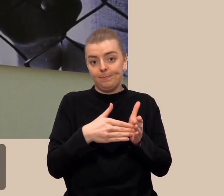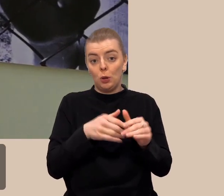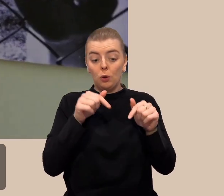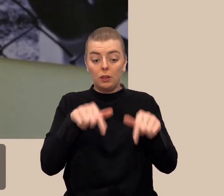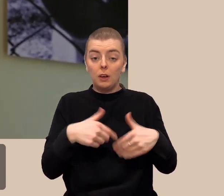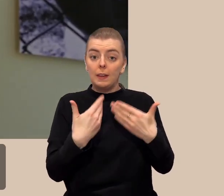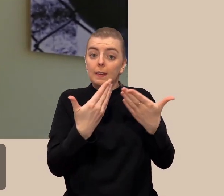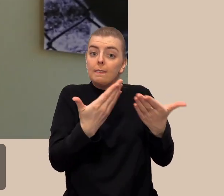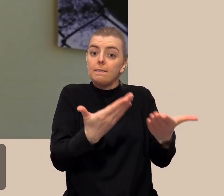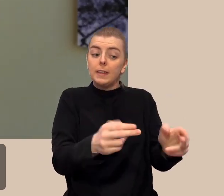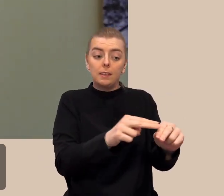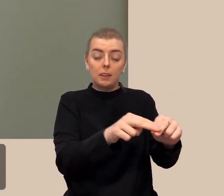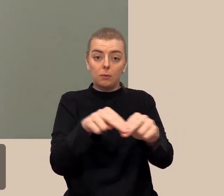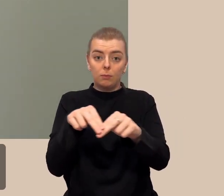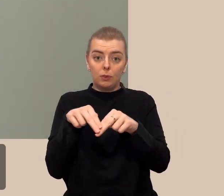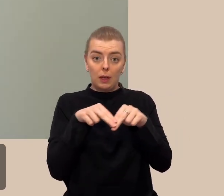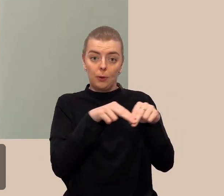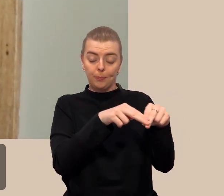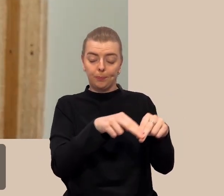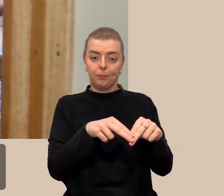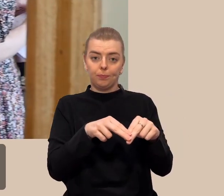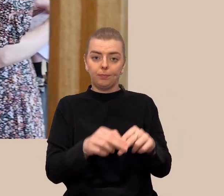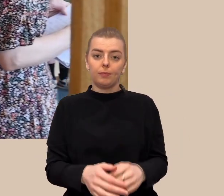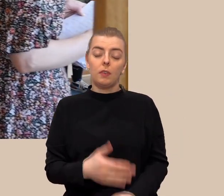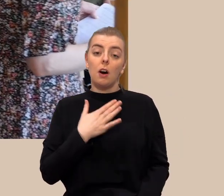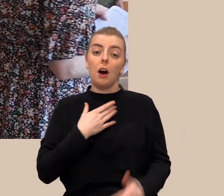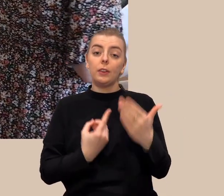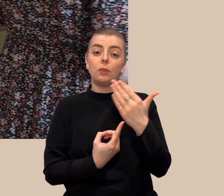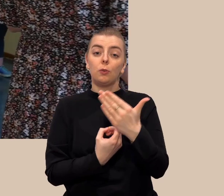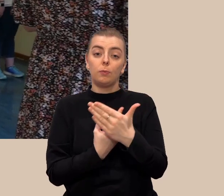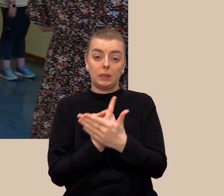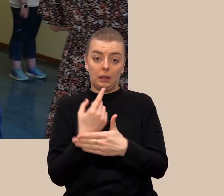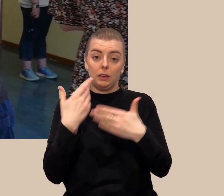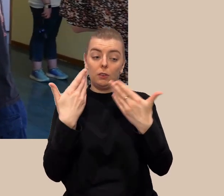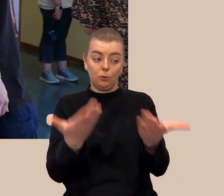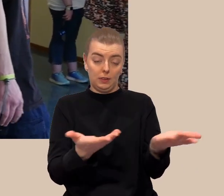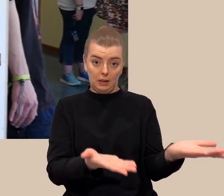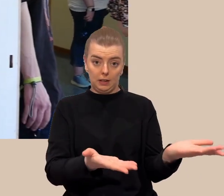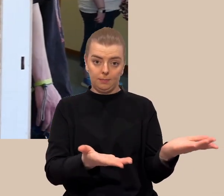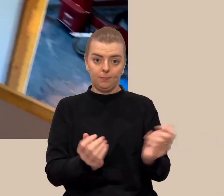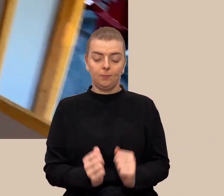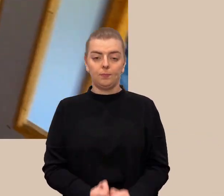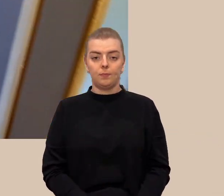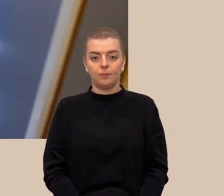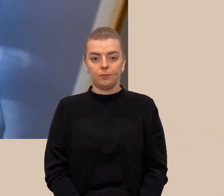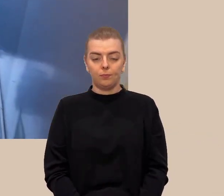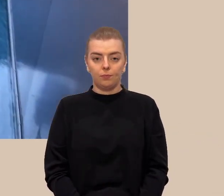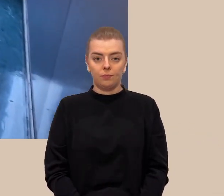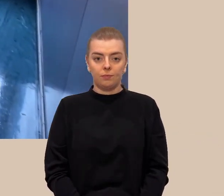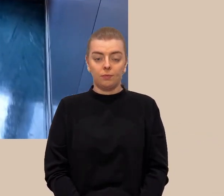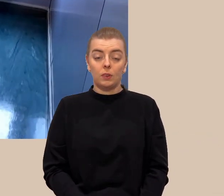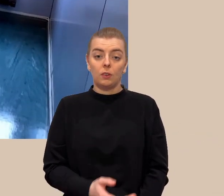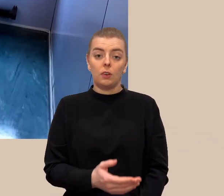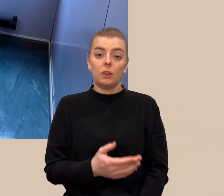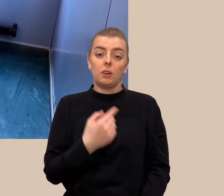disabilities. Today I've taken the group on a tour of the museum. We have a complete authentic part of